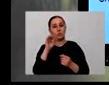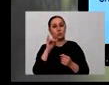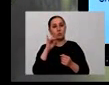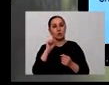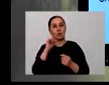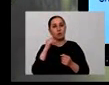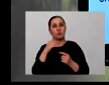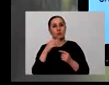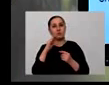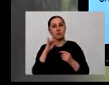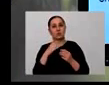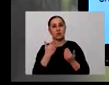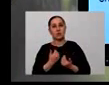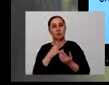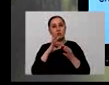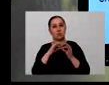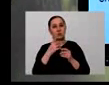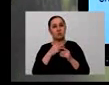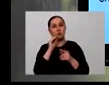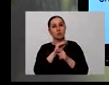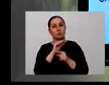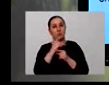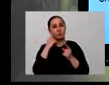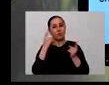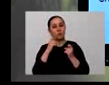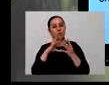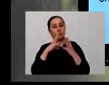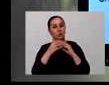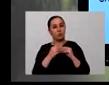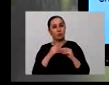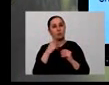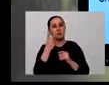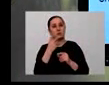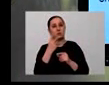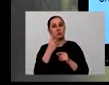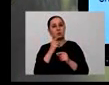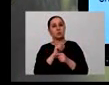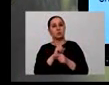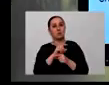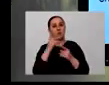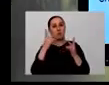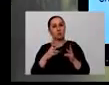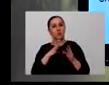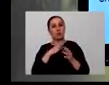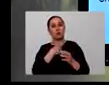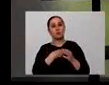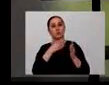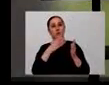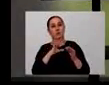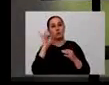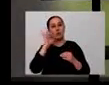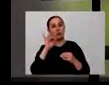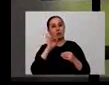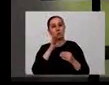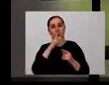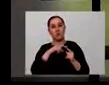Fitratning hayoti va ijodi haqida qo'shimcha ma'lumotlar to'plang. Ikkinchi topshirig'imiz esa fojiyaga asos qilib olingan